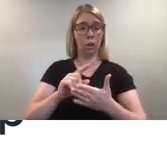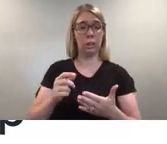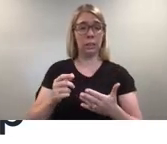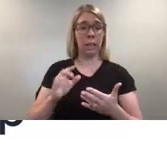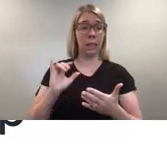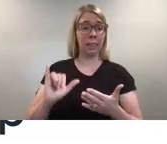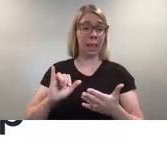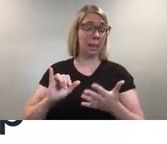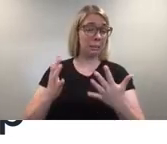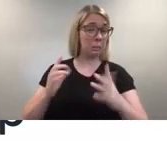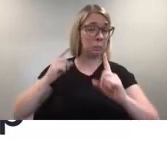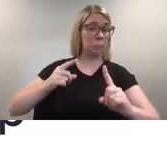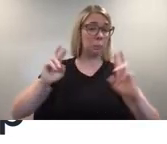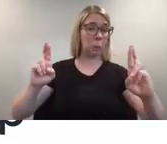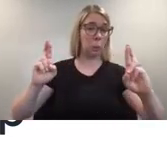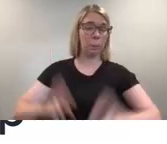So that was our intention.